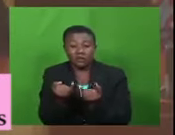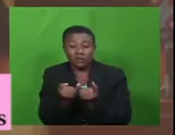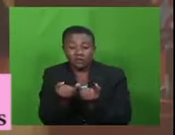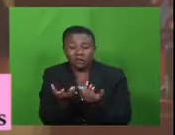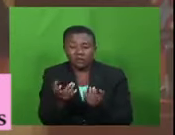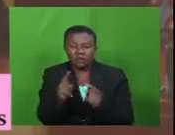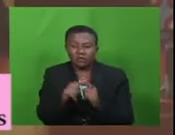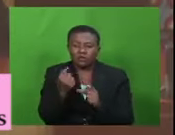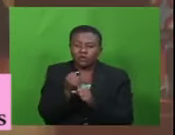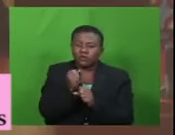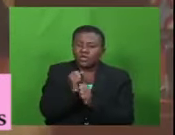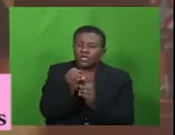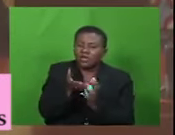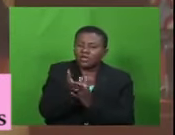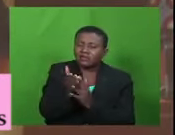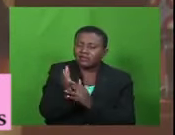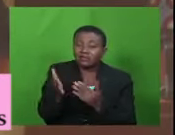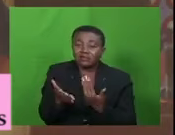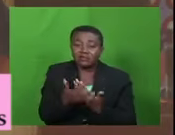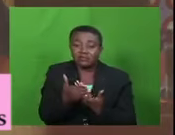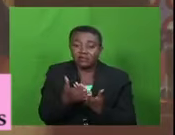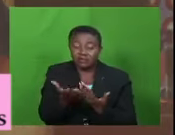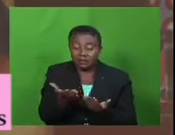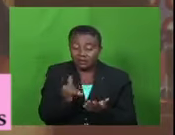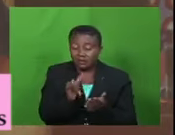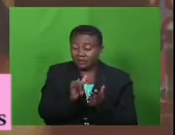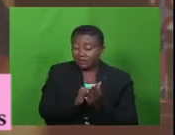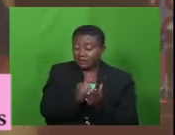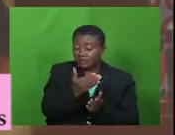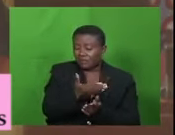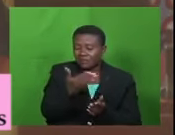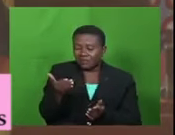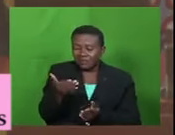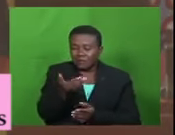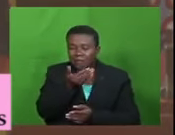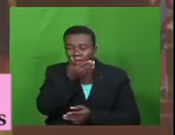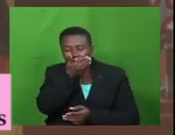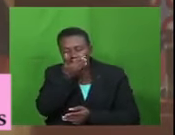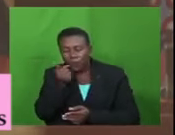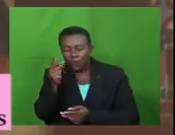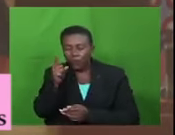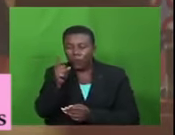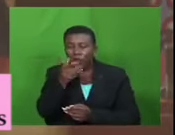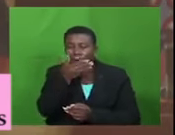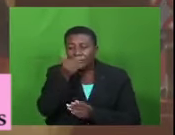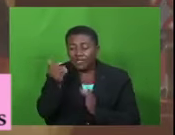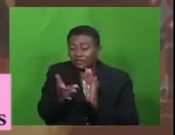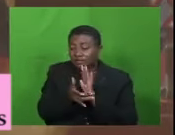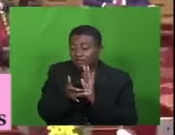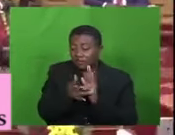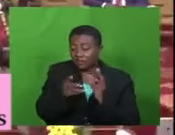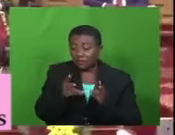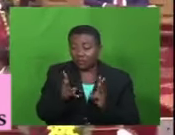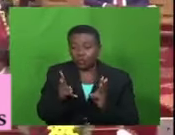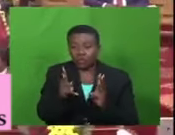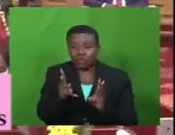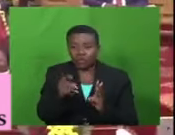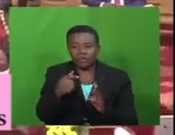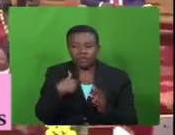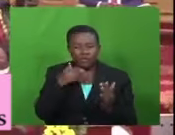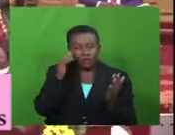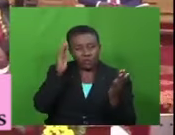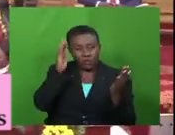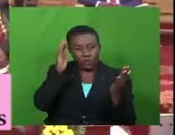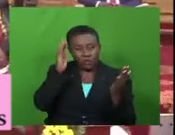access easier. The scheme is currently one of the better digitalized institutions, and I hope they get the